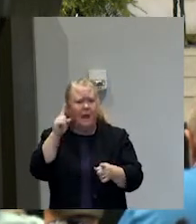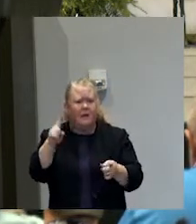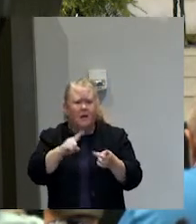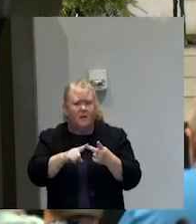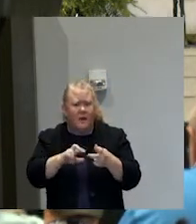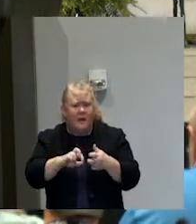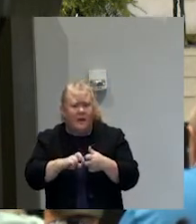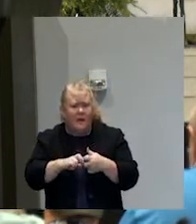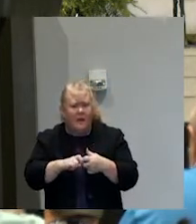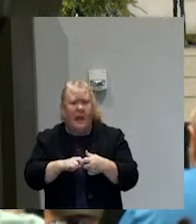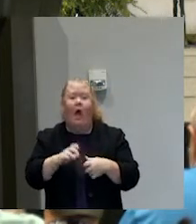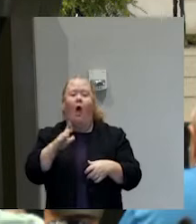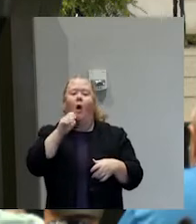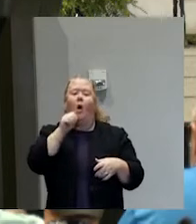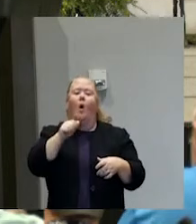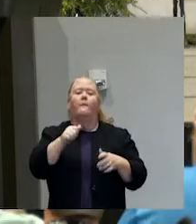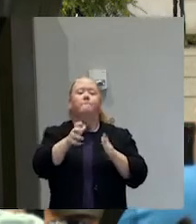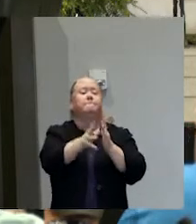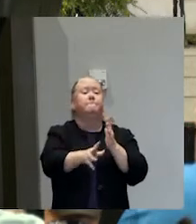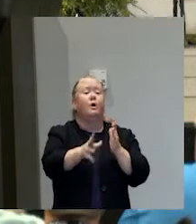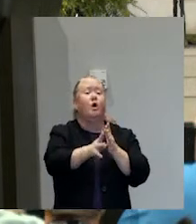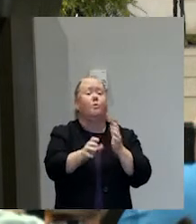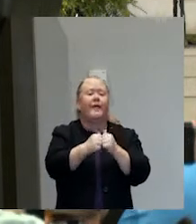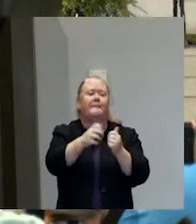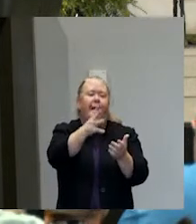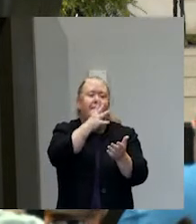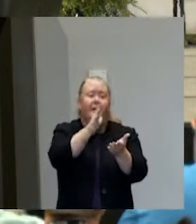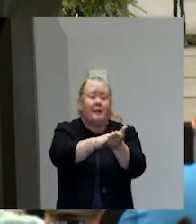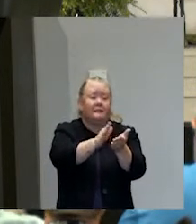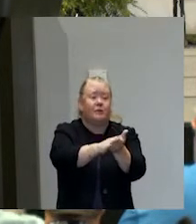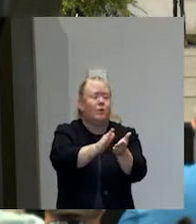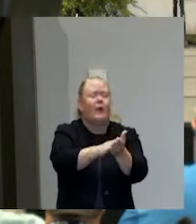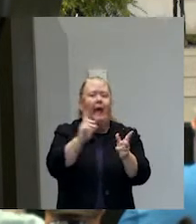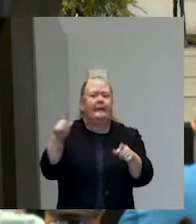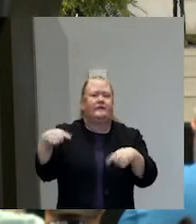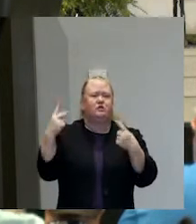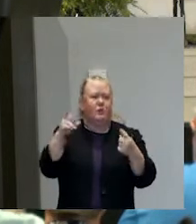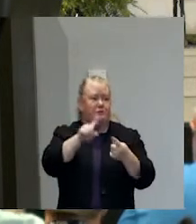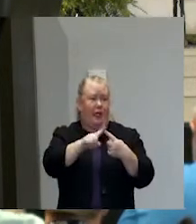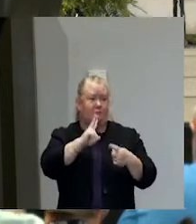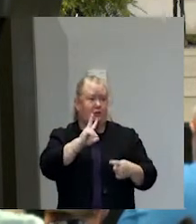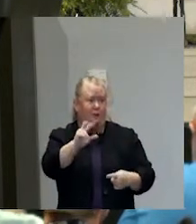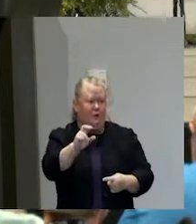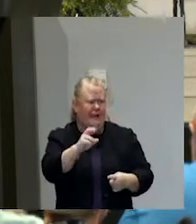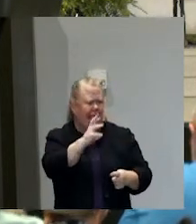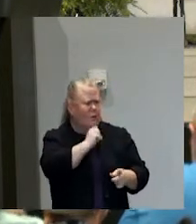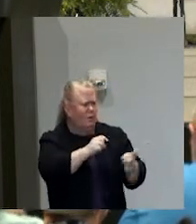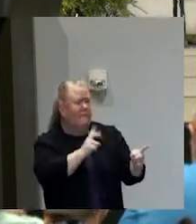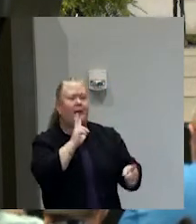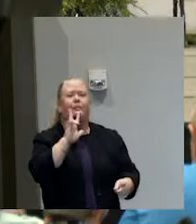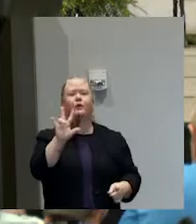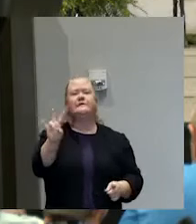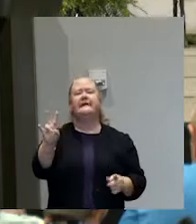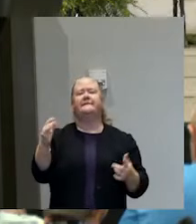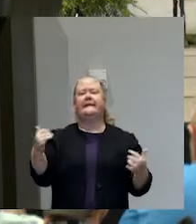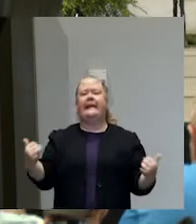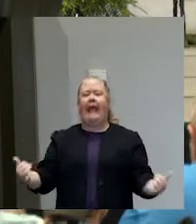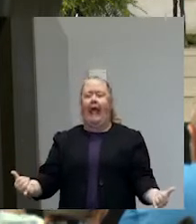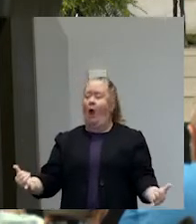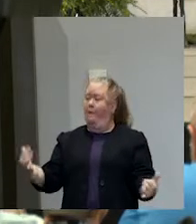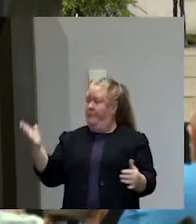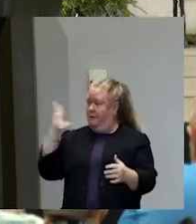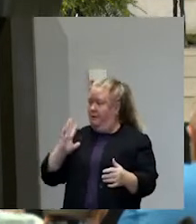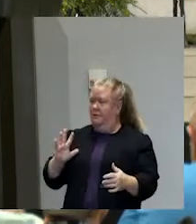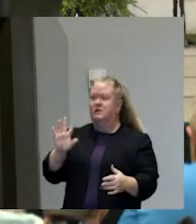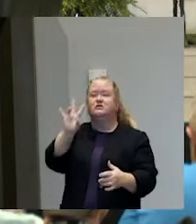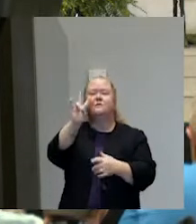are very common. Yeah, very so common. Yeah. if you're out there and you haven't pooped, maybe you have autism. Refresh everybody's memory. How old are you now? 37. 7